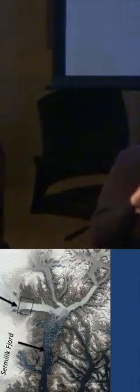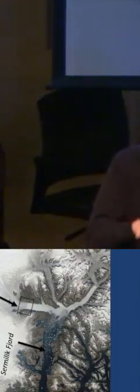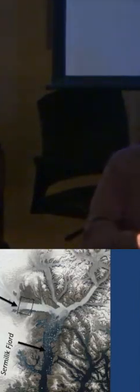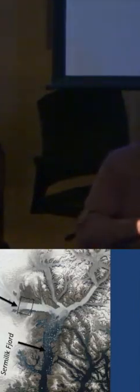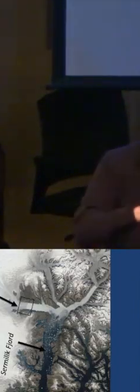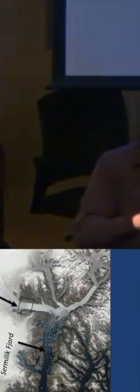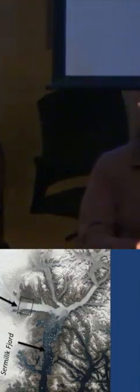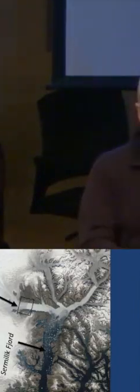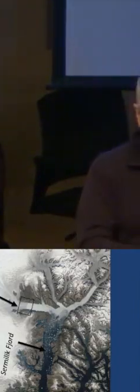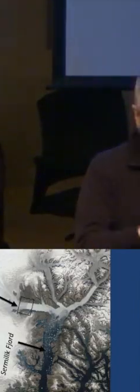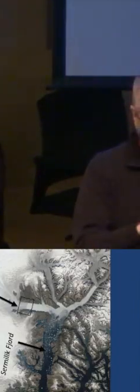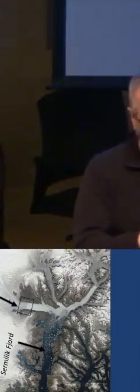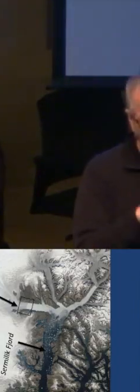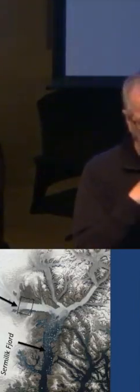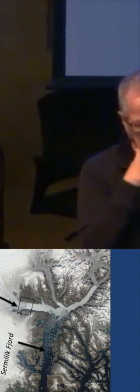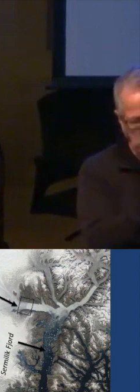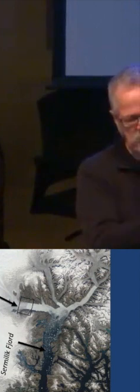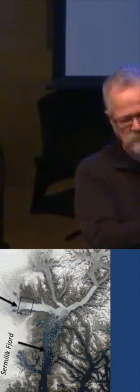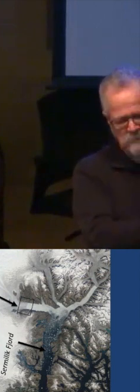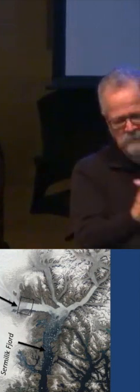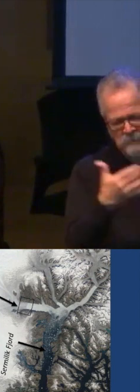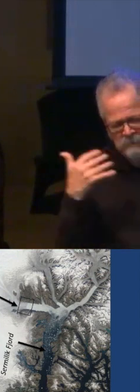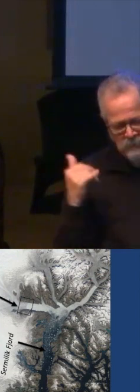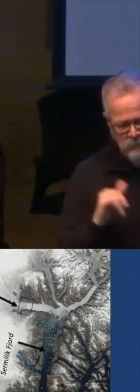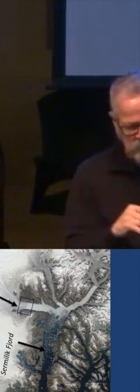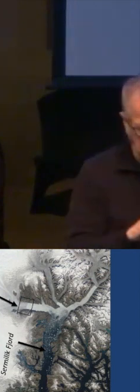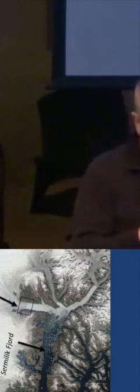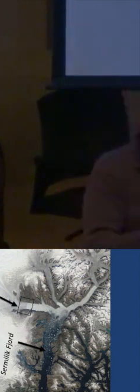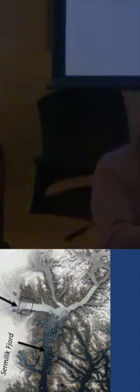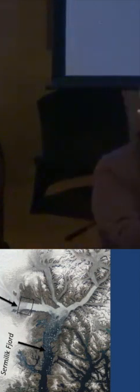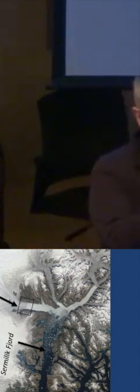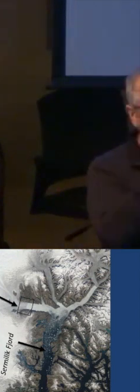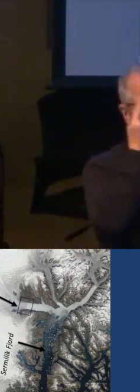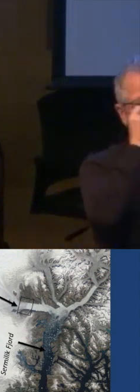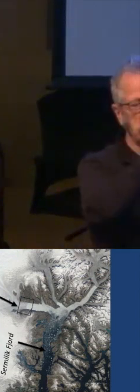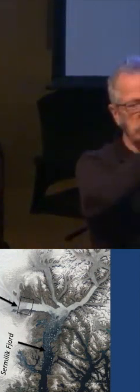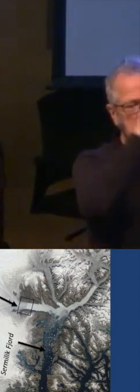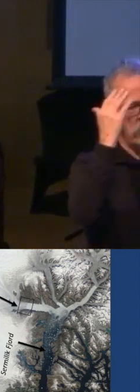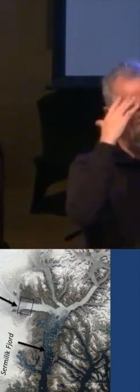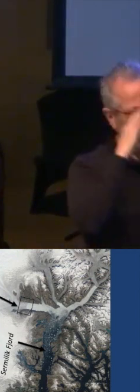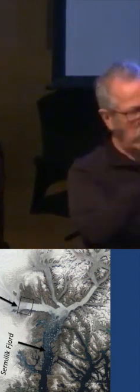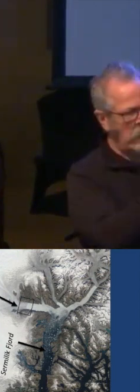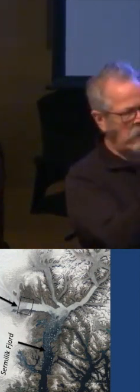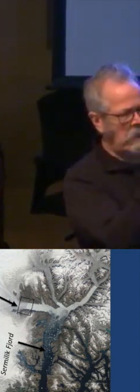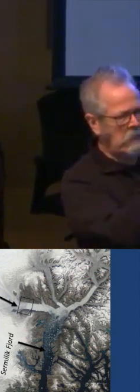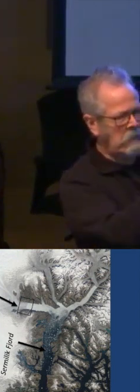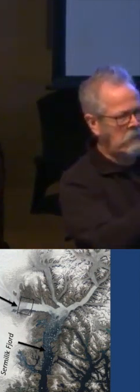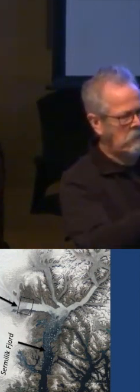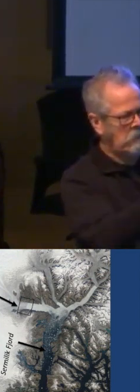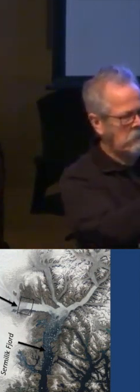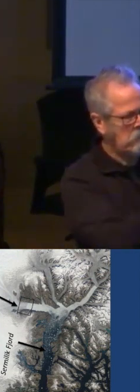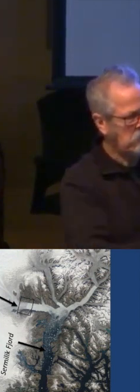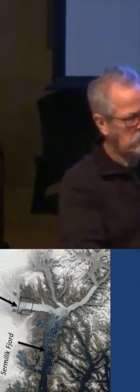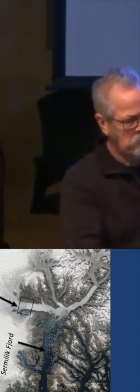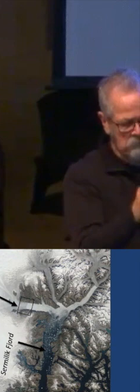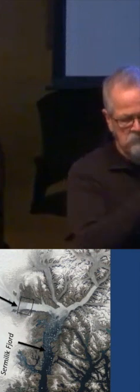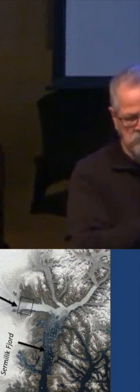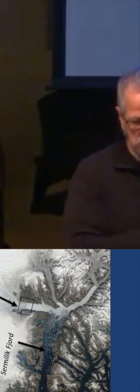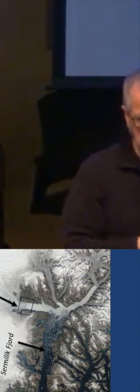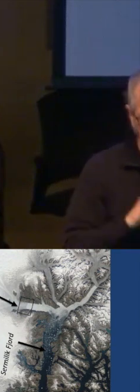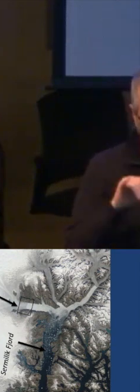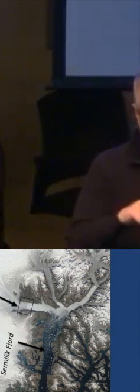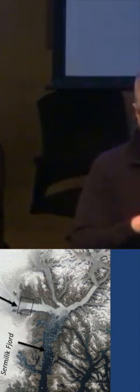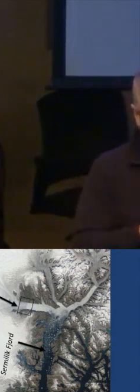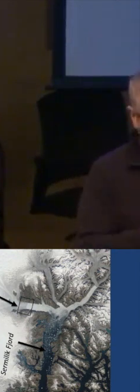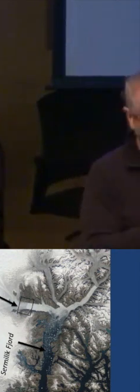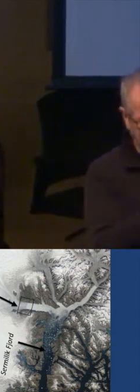talk. So Helheim is one of Greenland's largest glaciers, and it drains into a fjord. So just like the ones I show in